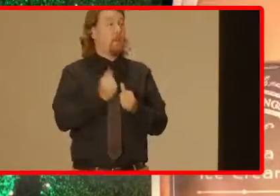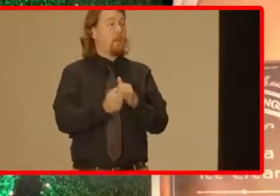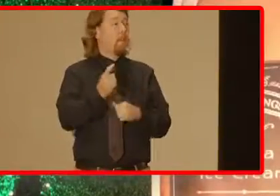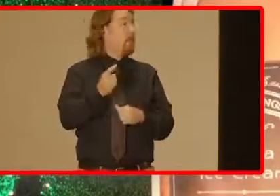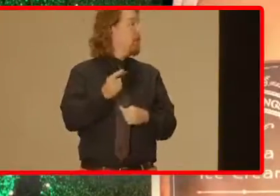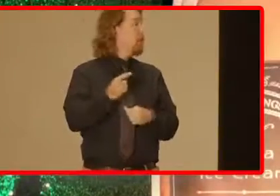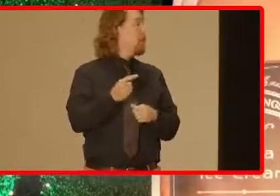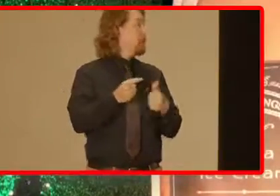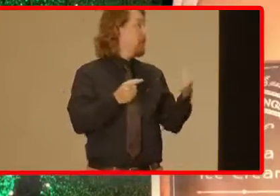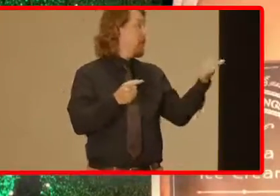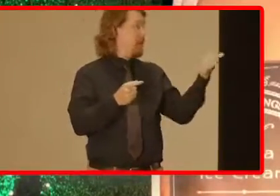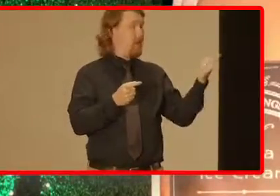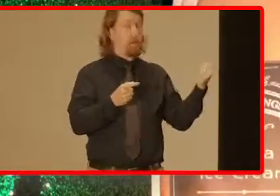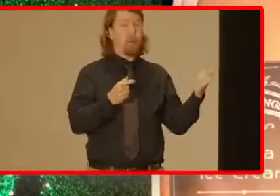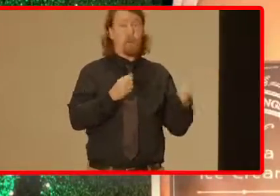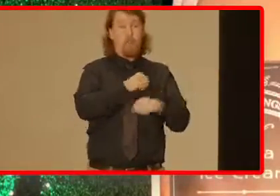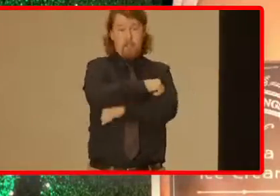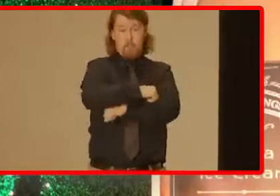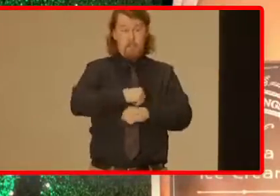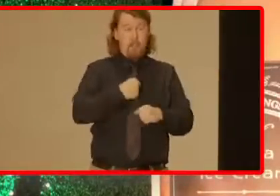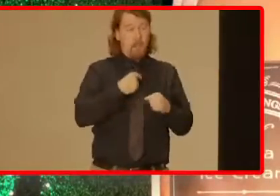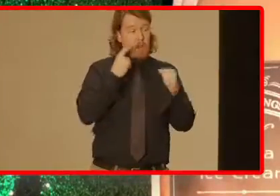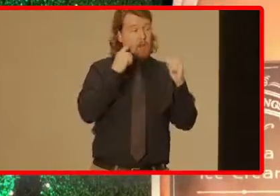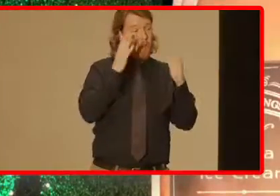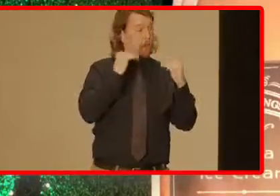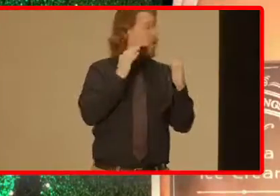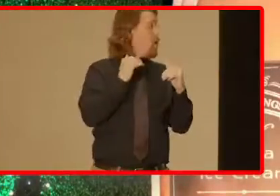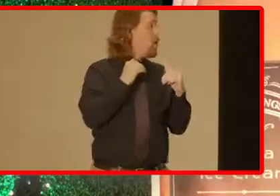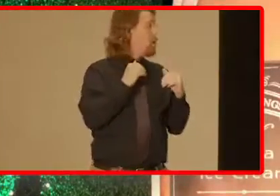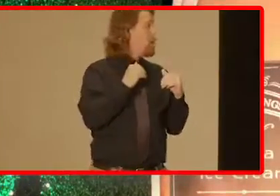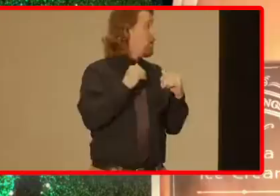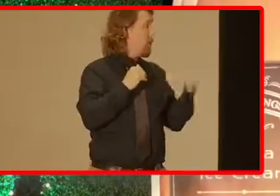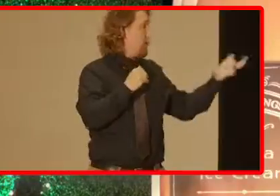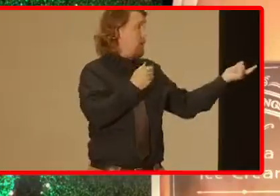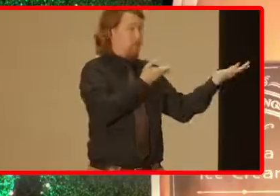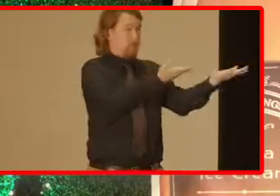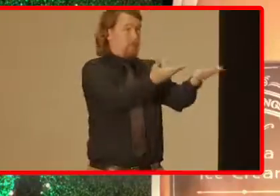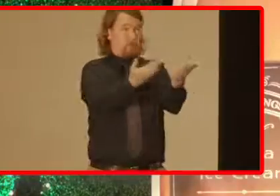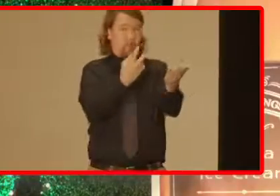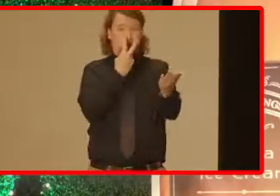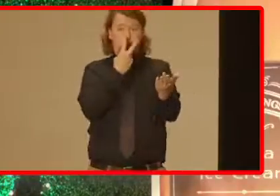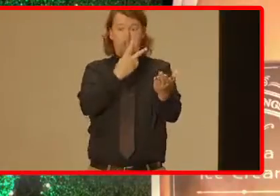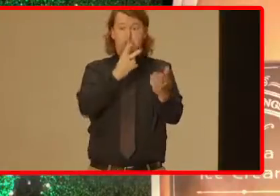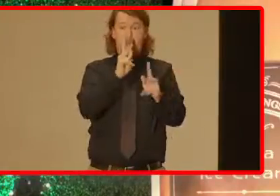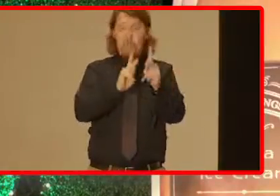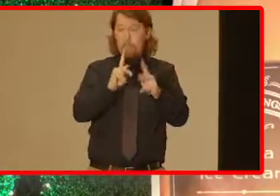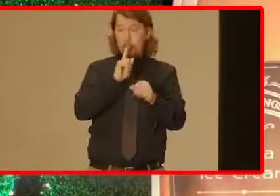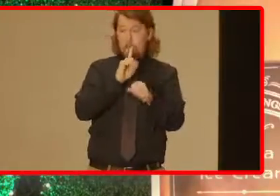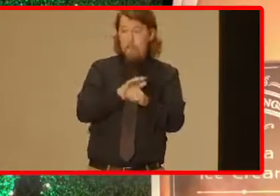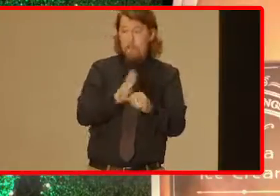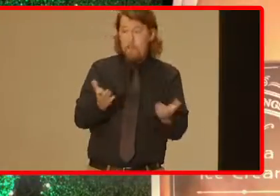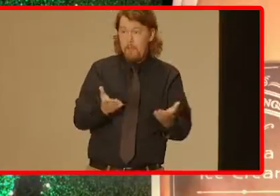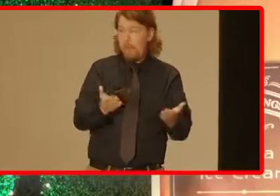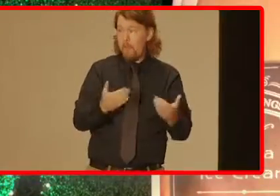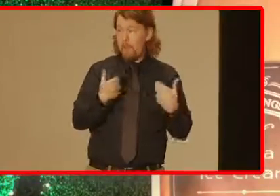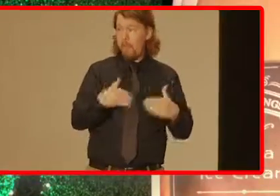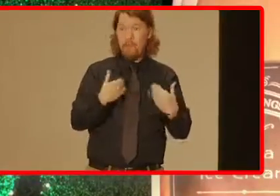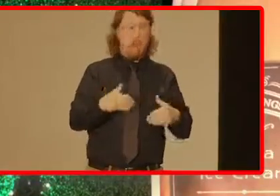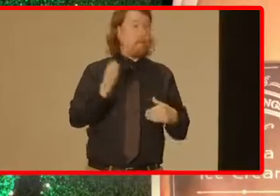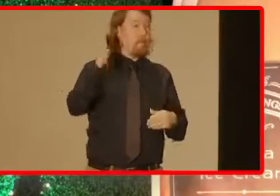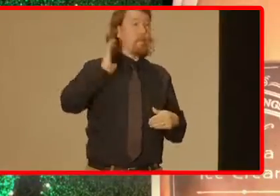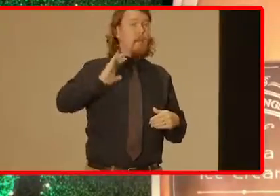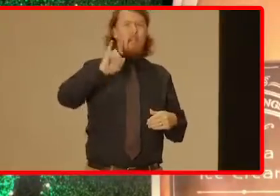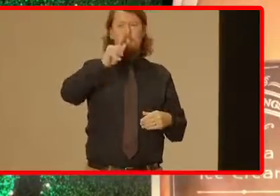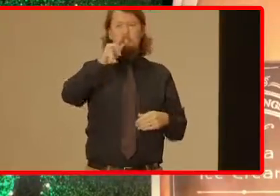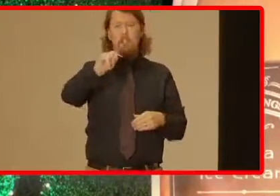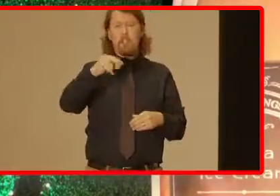here, I hope that you really look at the dedication that everybody came out with. Back in January, when